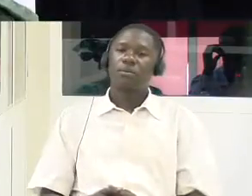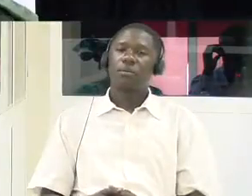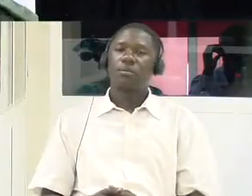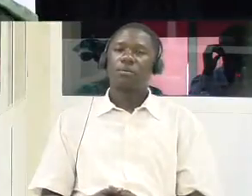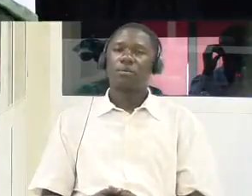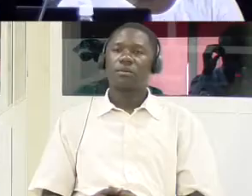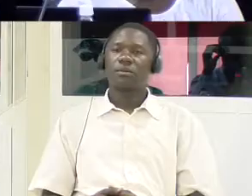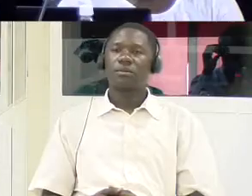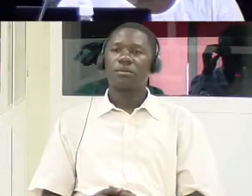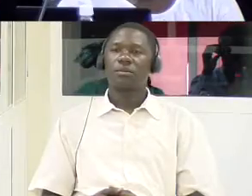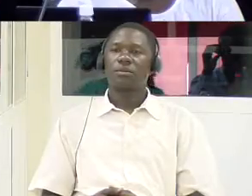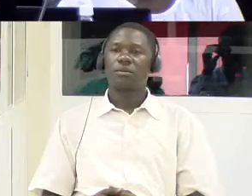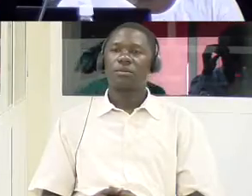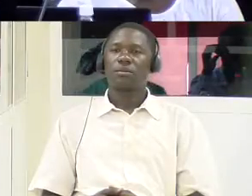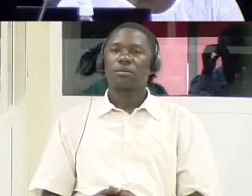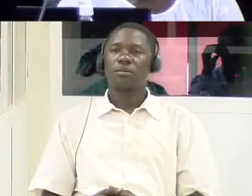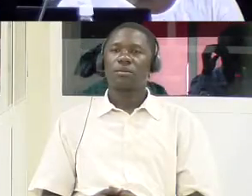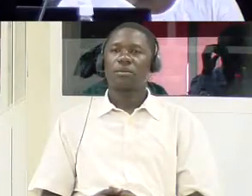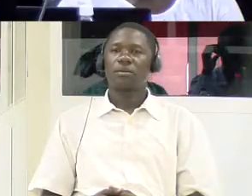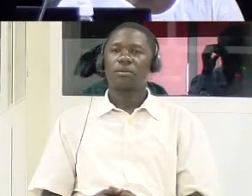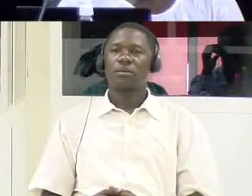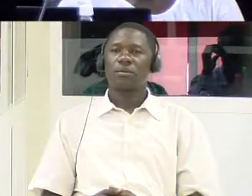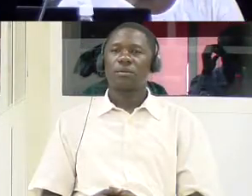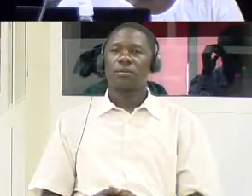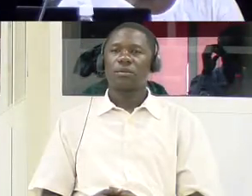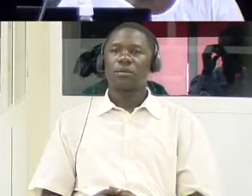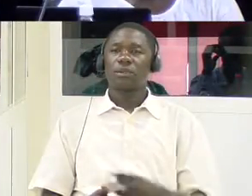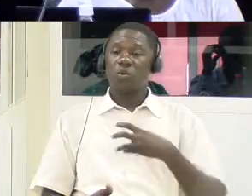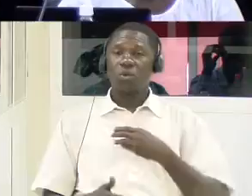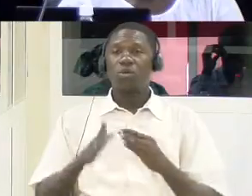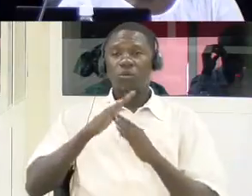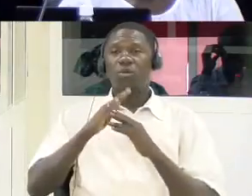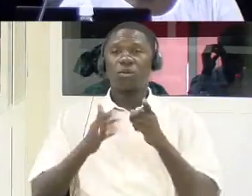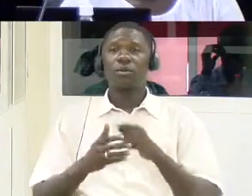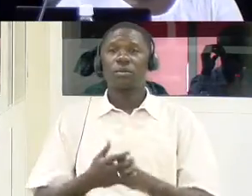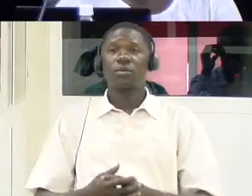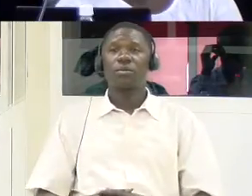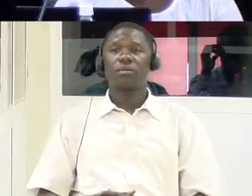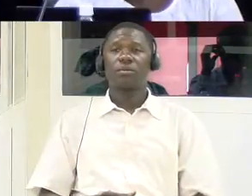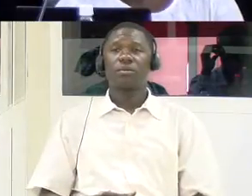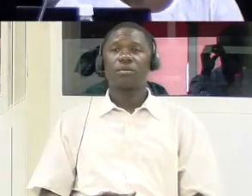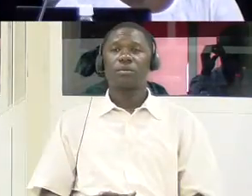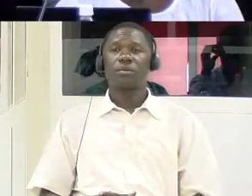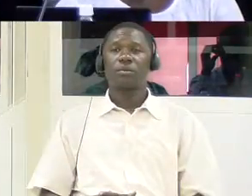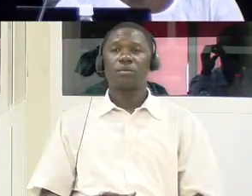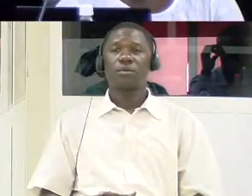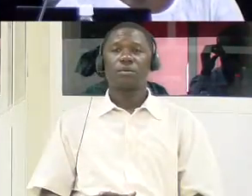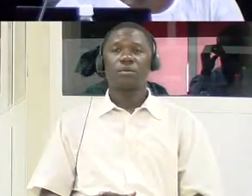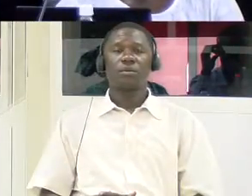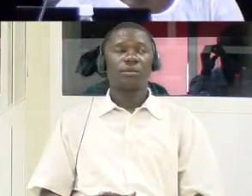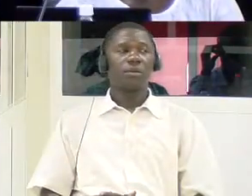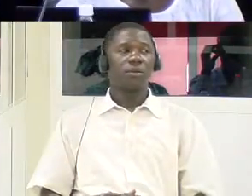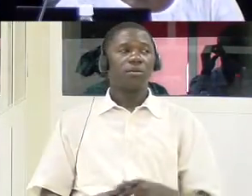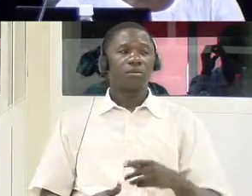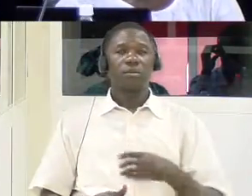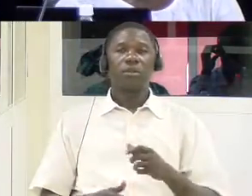If I can just stop you there temporarily. Mr. Chairman, I'm seeking guidance because we only have a few more